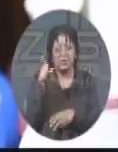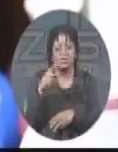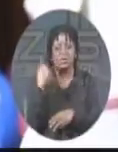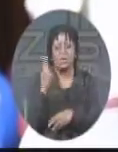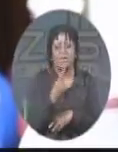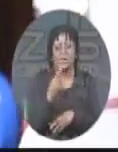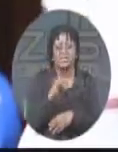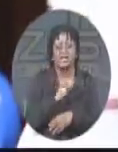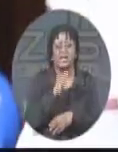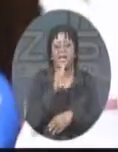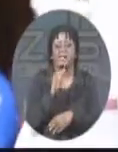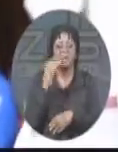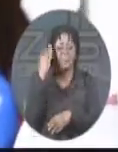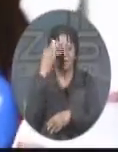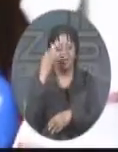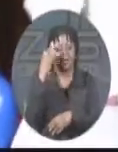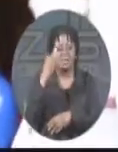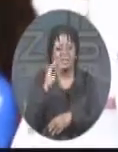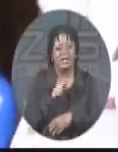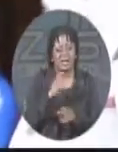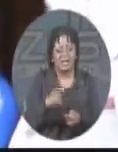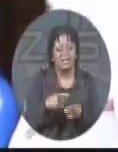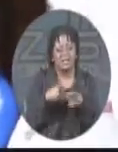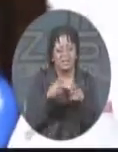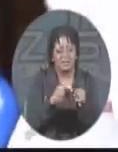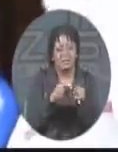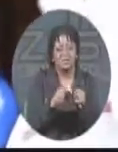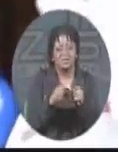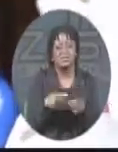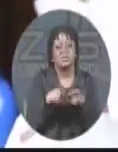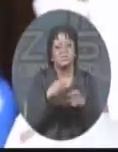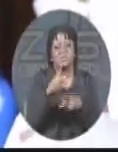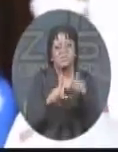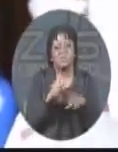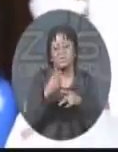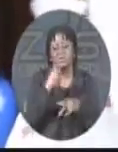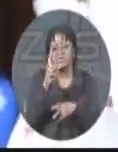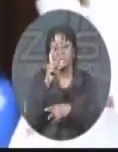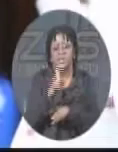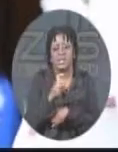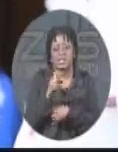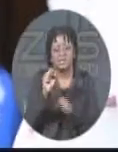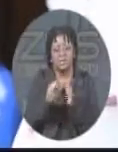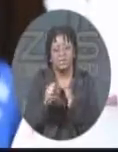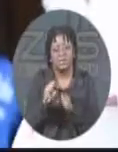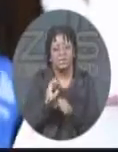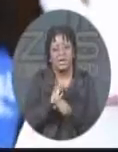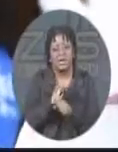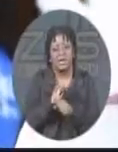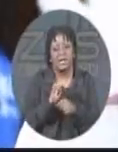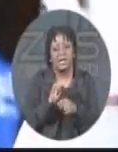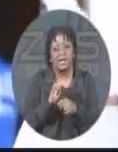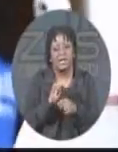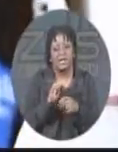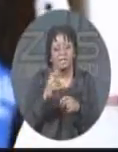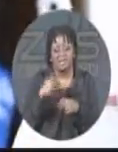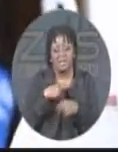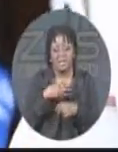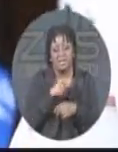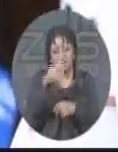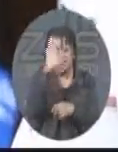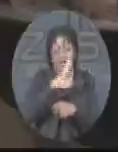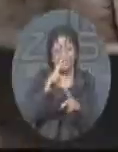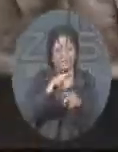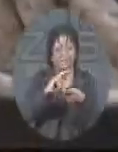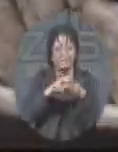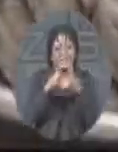a pastor, I keep on giving people who need. So therefore, I haven't got a problem with God. Me and God is very friendly.